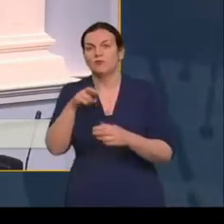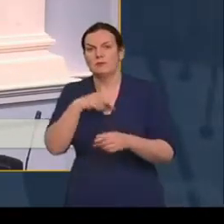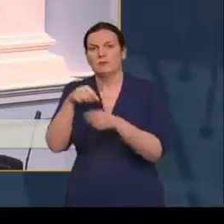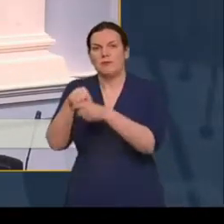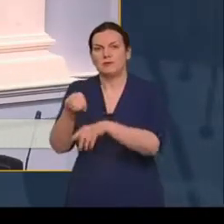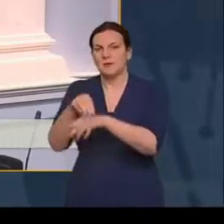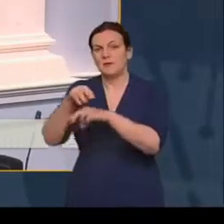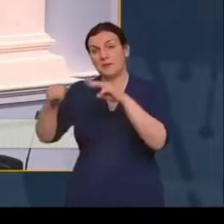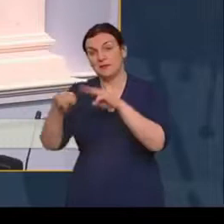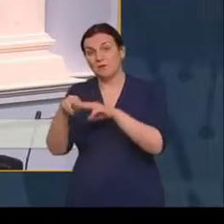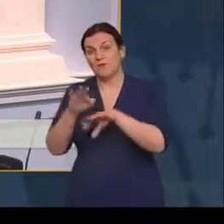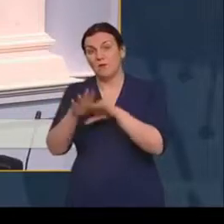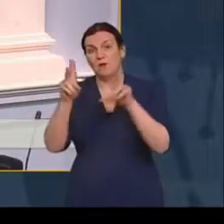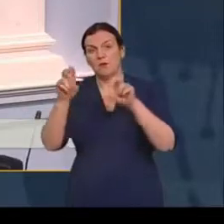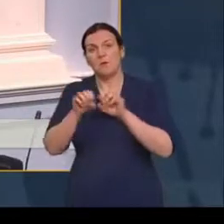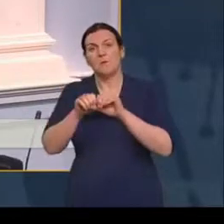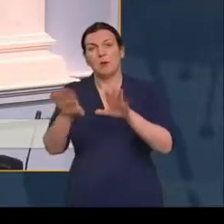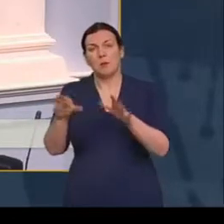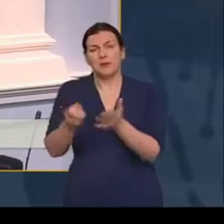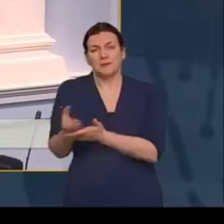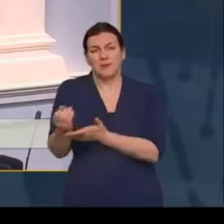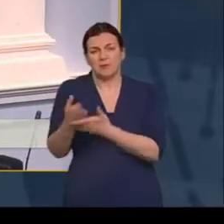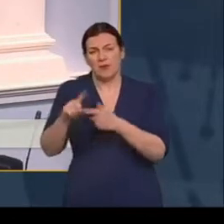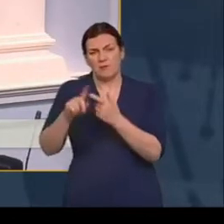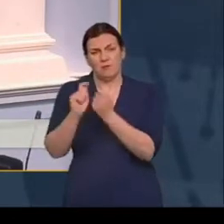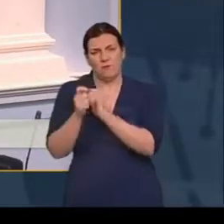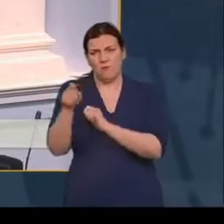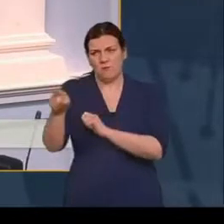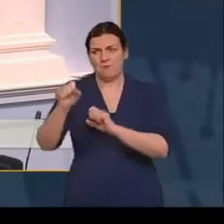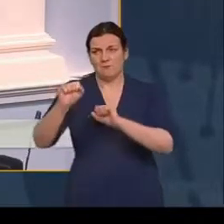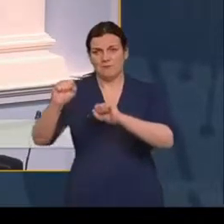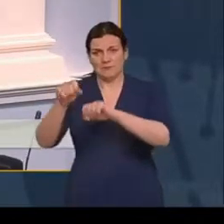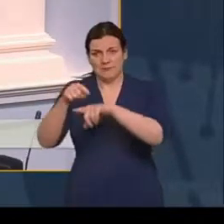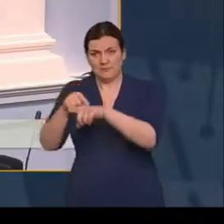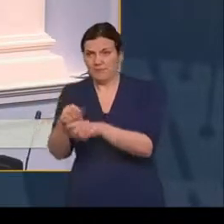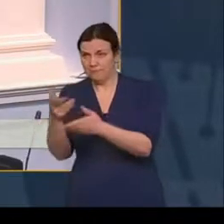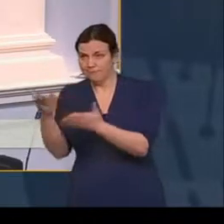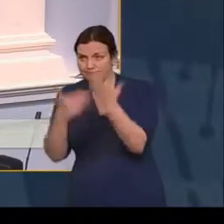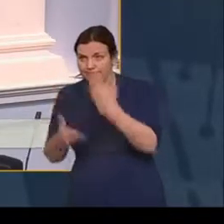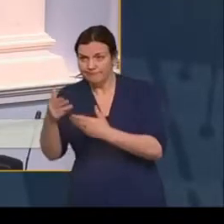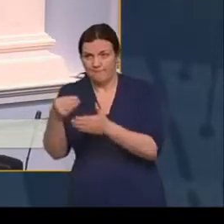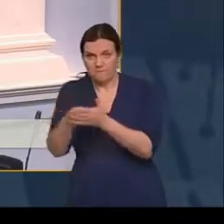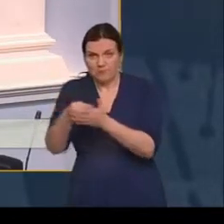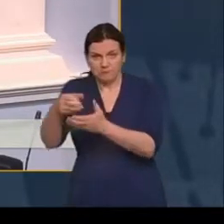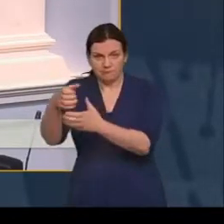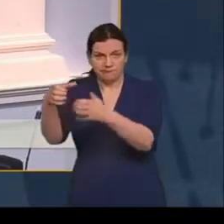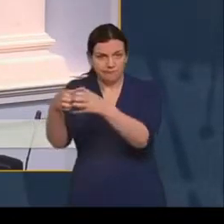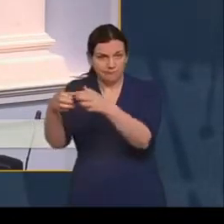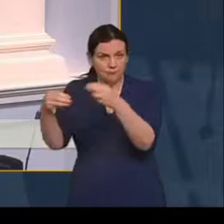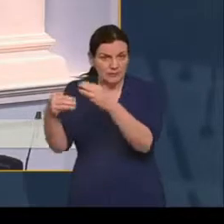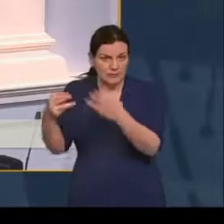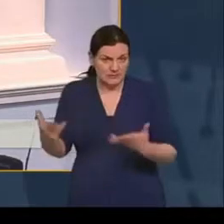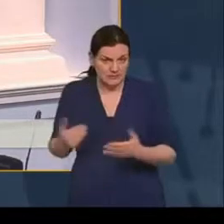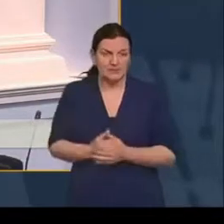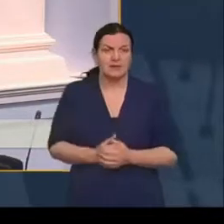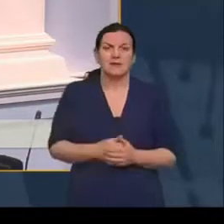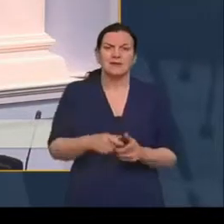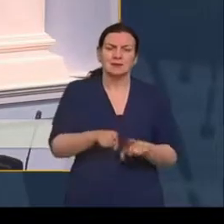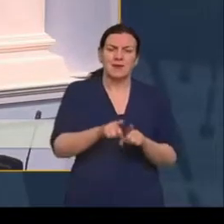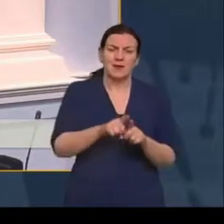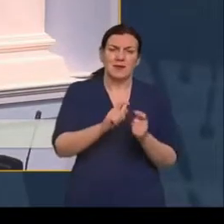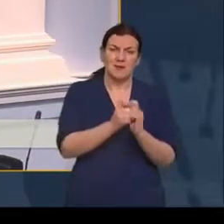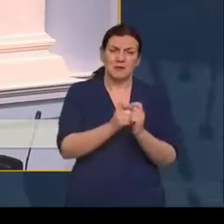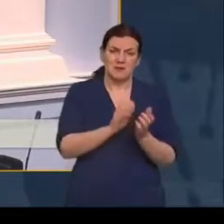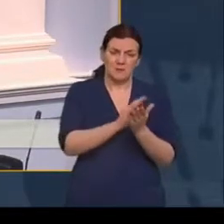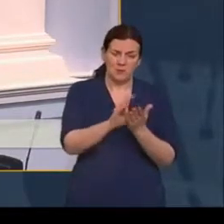of the Minister for Public Expenditure and reform in the normal way. Amendment number 13. This is an internal